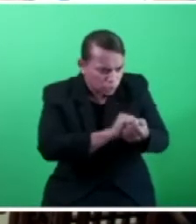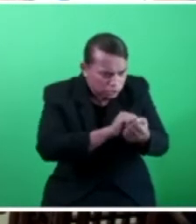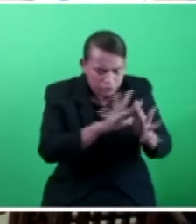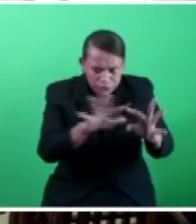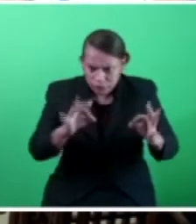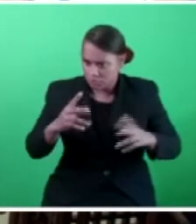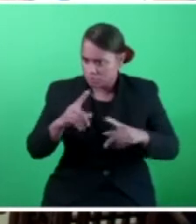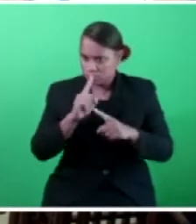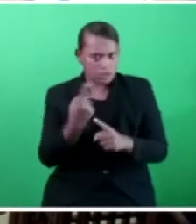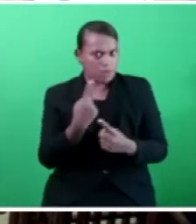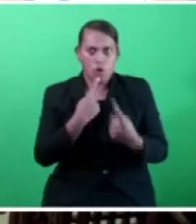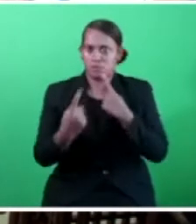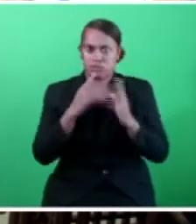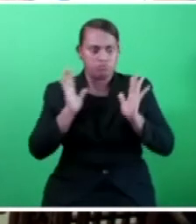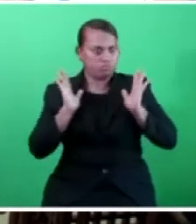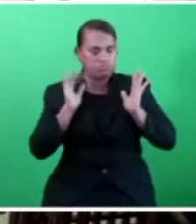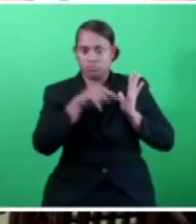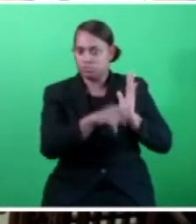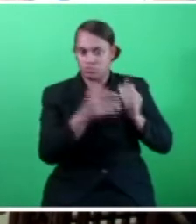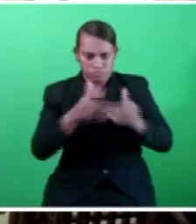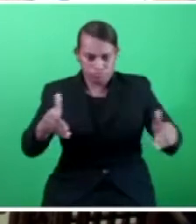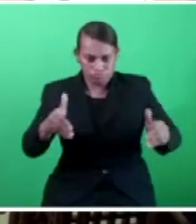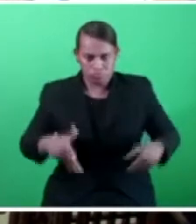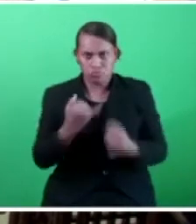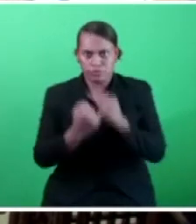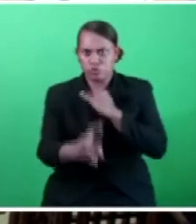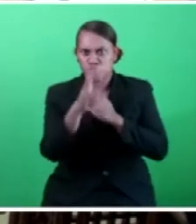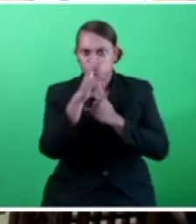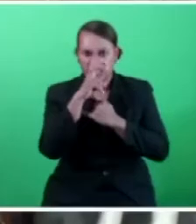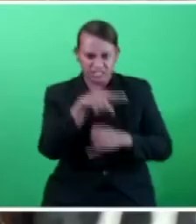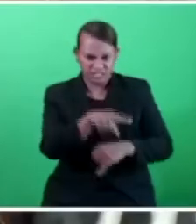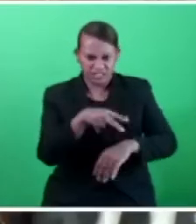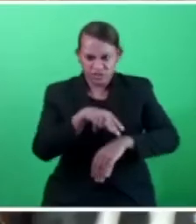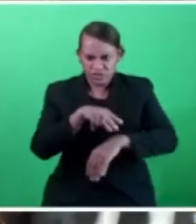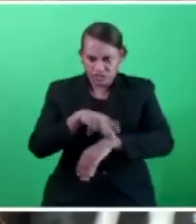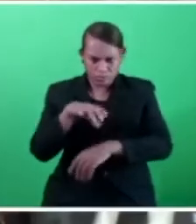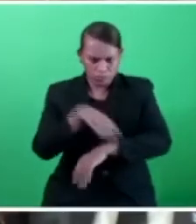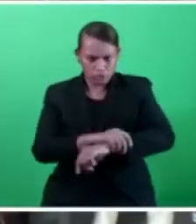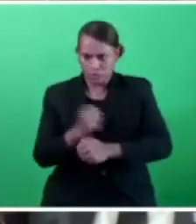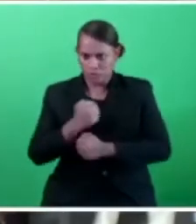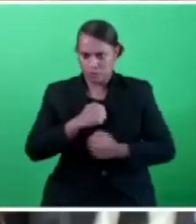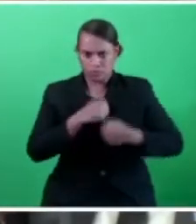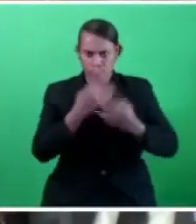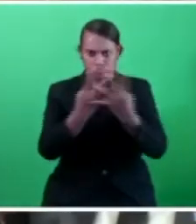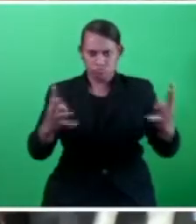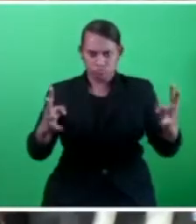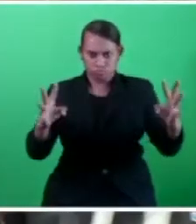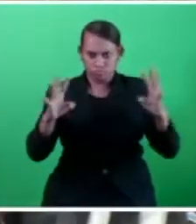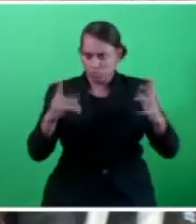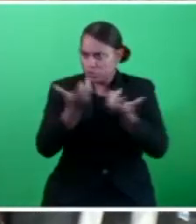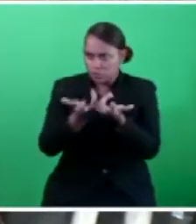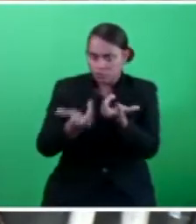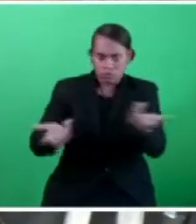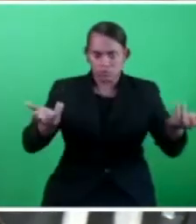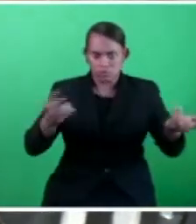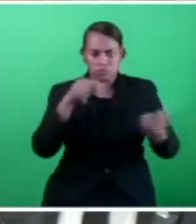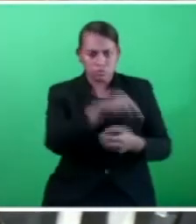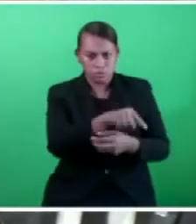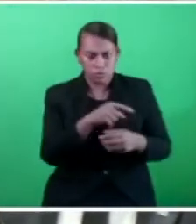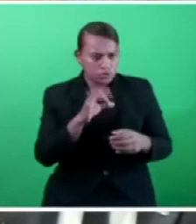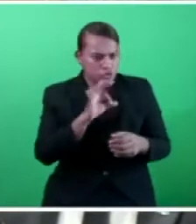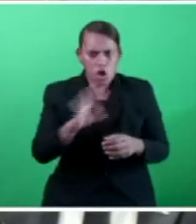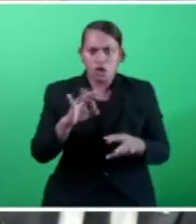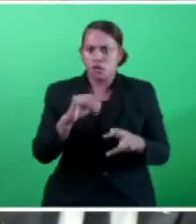if necessary, police can ensure these units remain totally isolated from the public. But we're not stopping with border control or